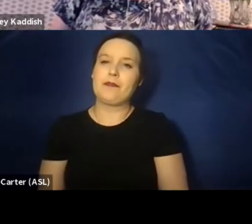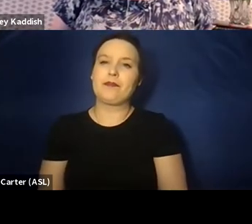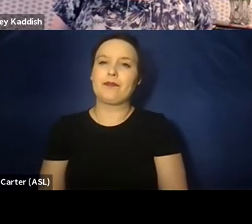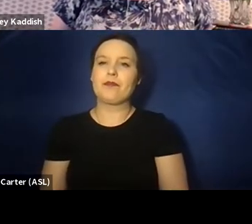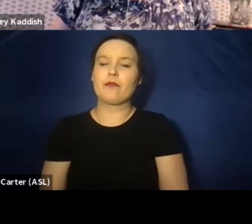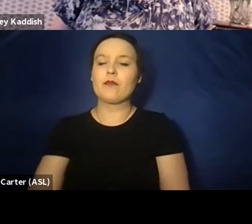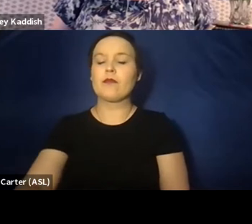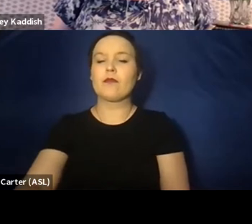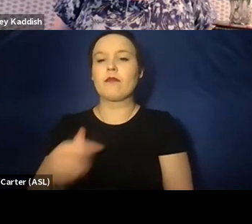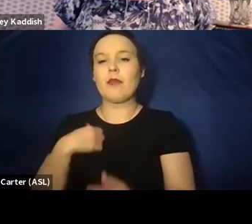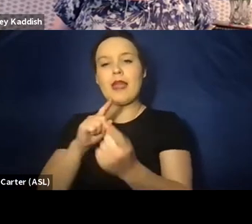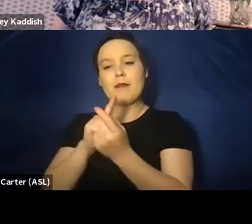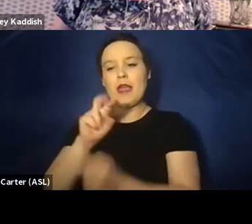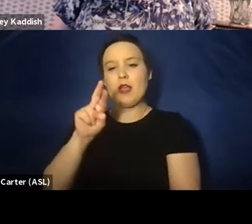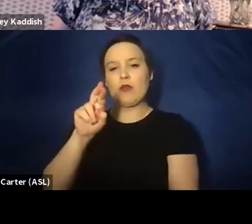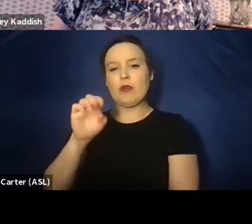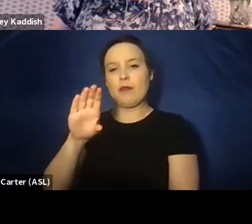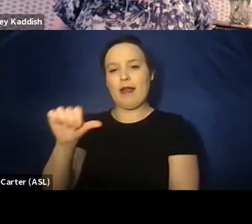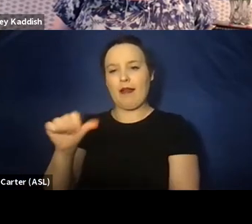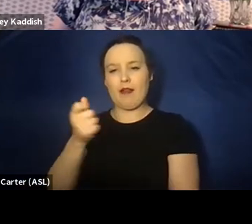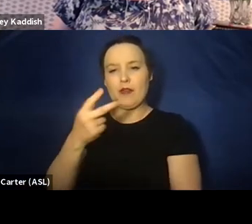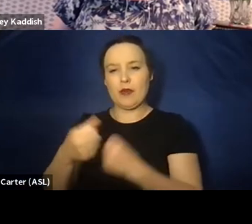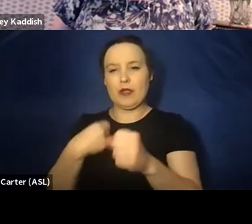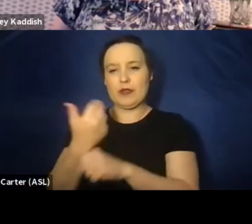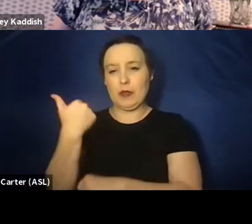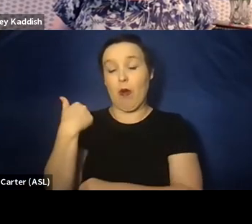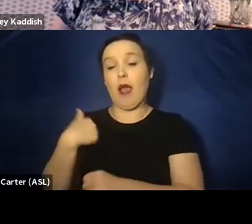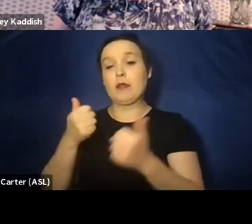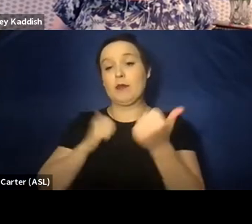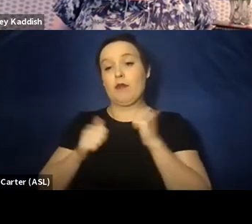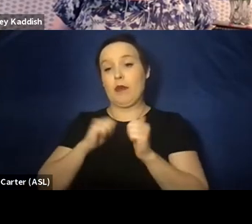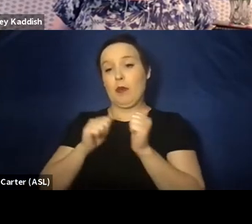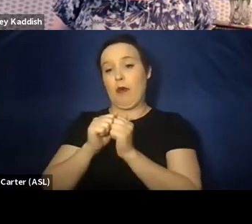I met Rebecca some years ago. I performed with the Cavani String Quartet.